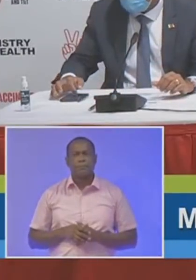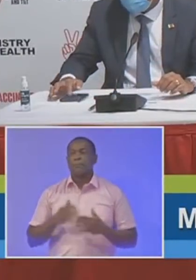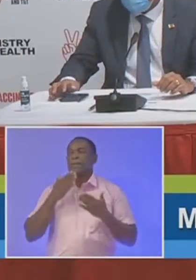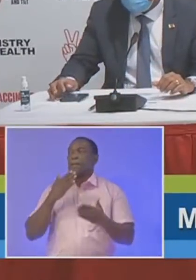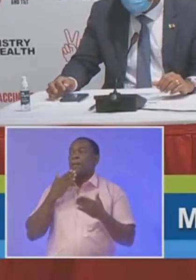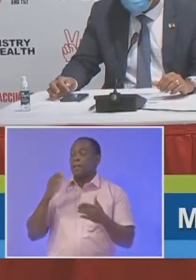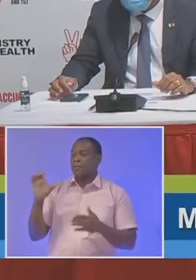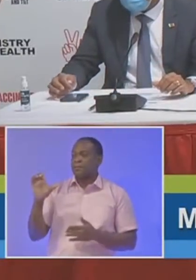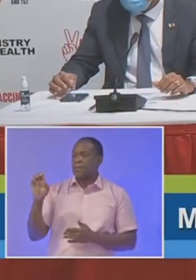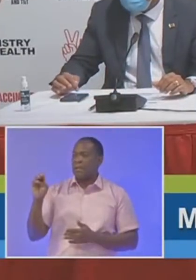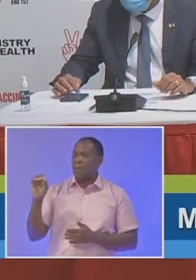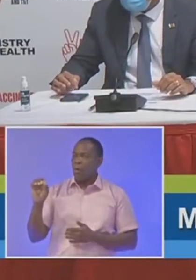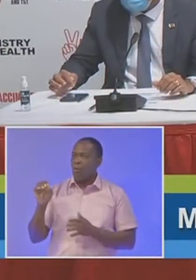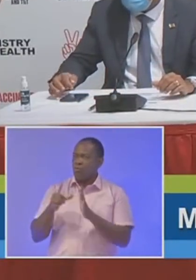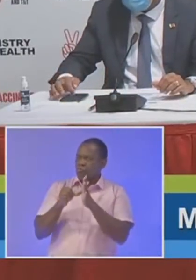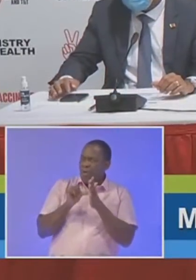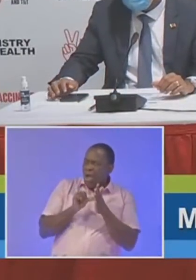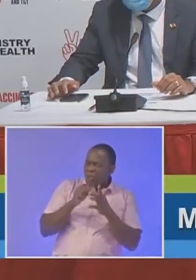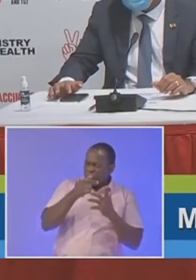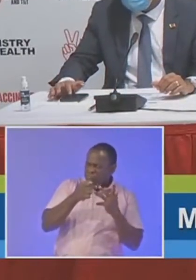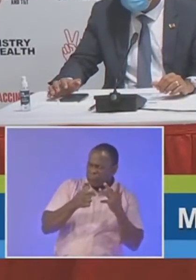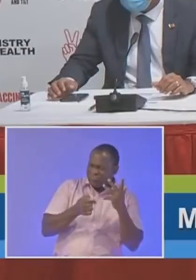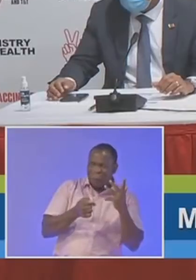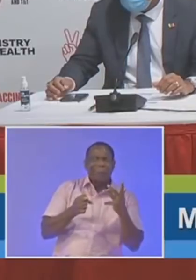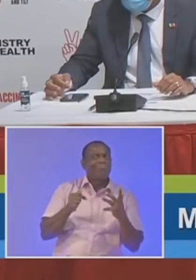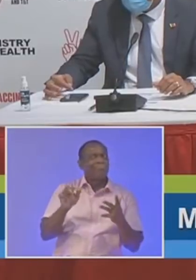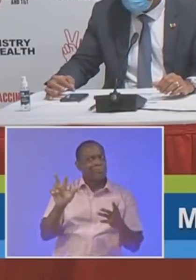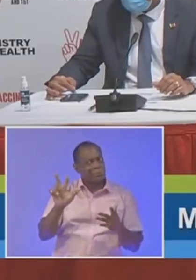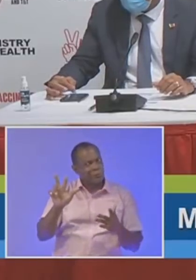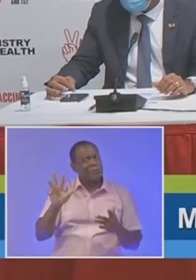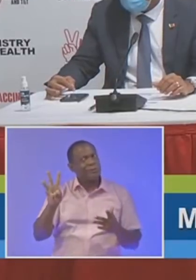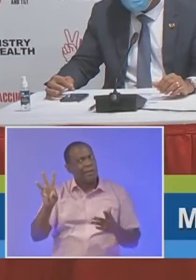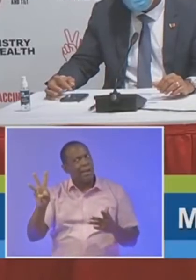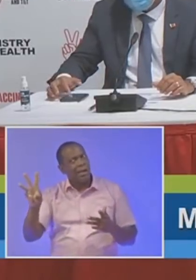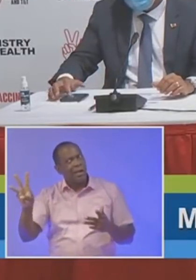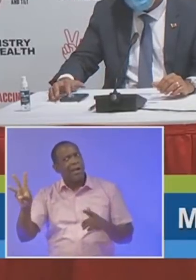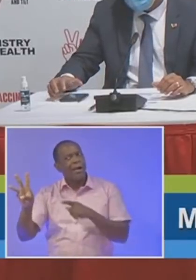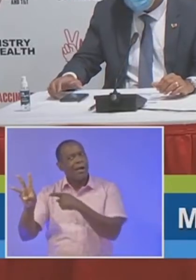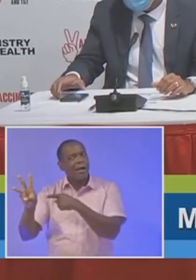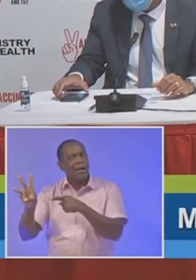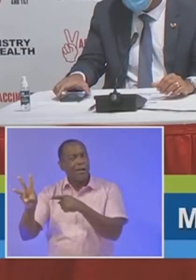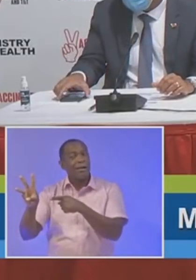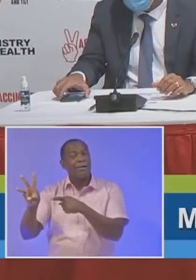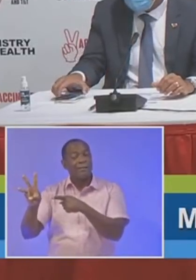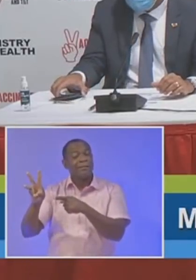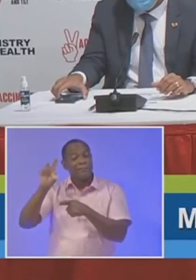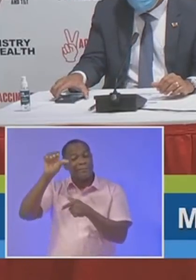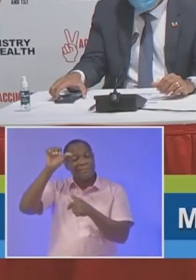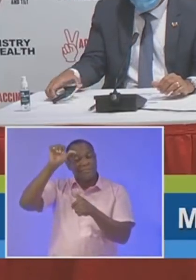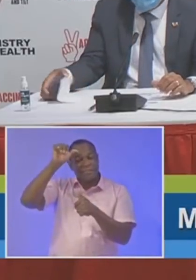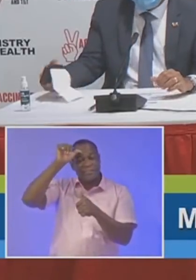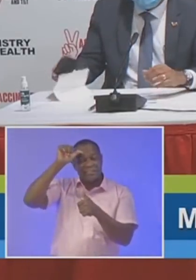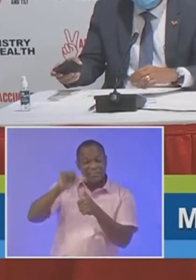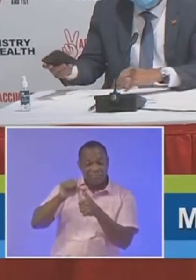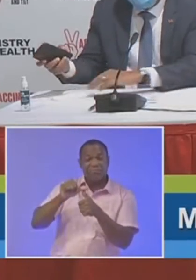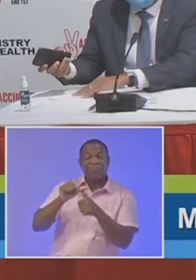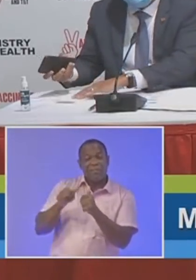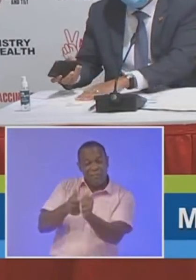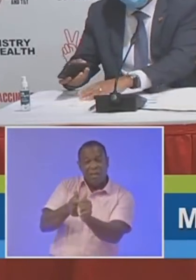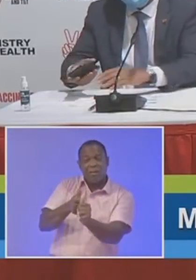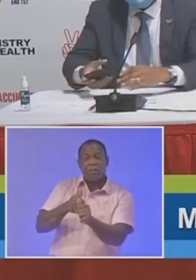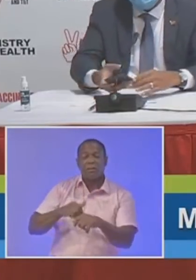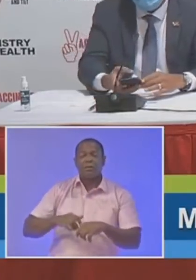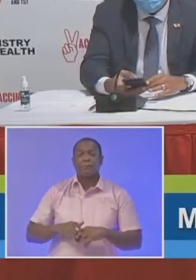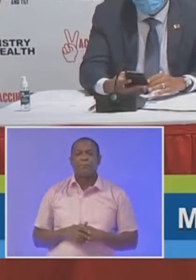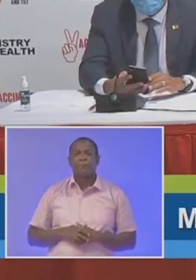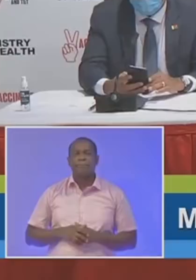for especially reminding us about the 3 W's. Those are consistent things that we need to continue to follow. And we go now